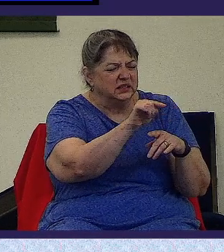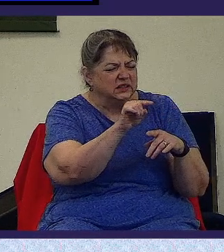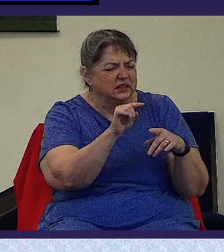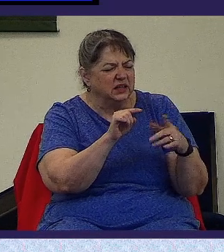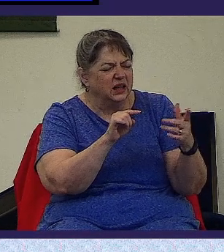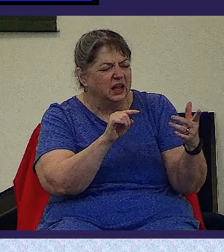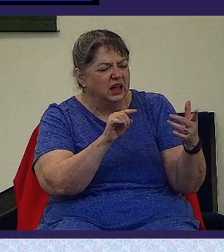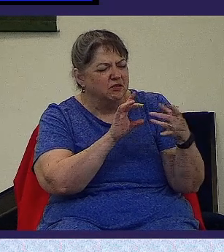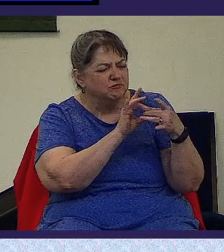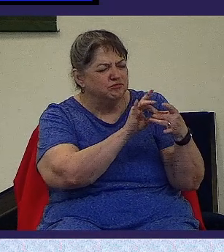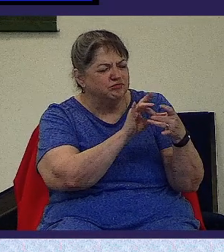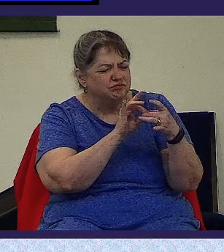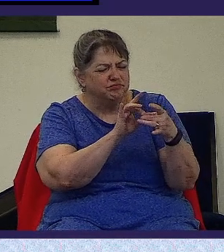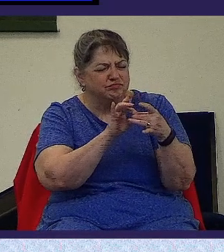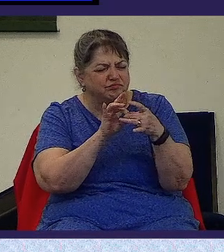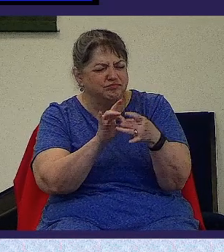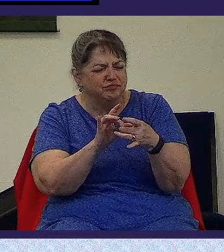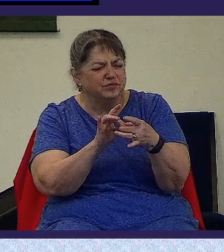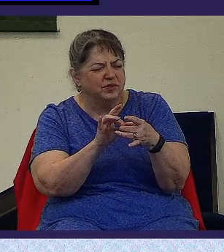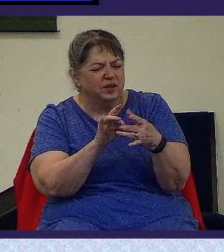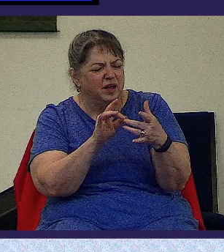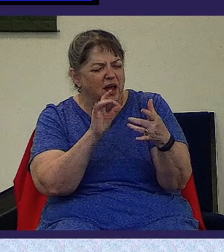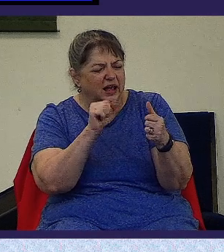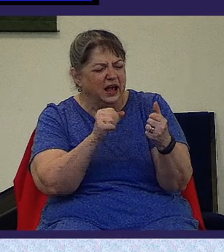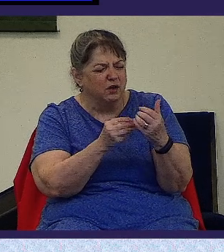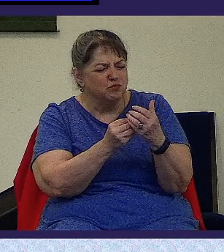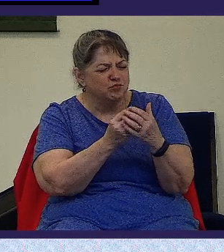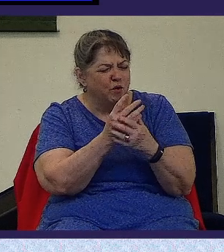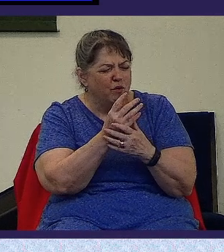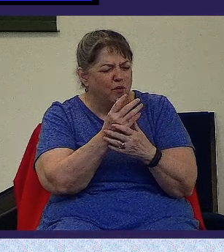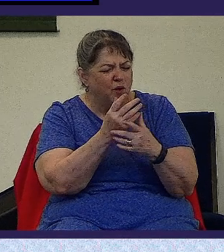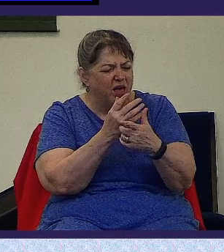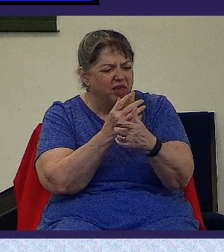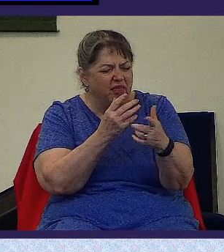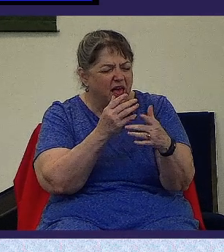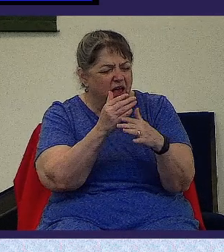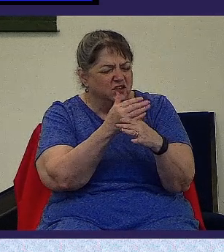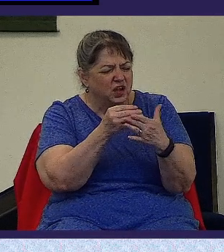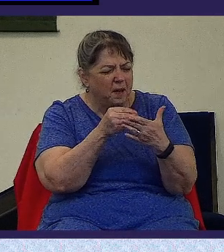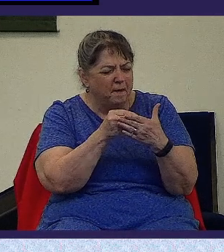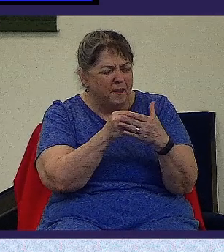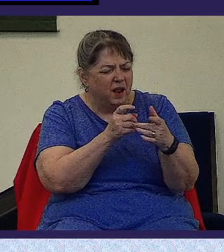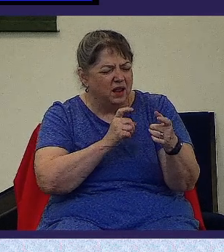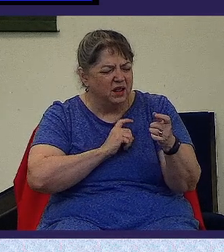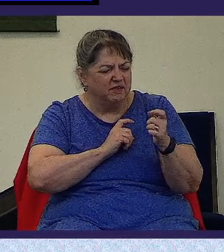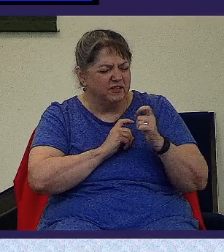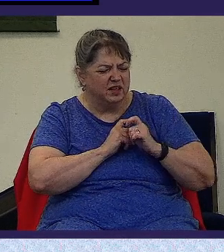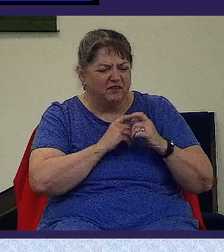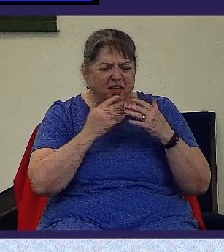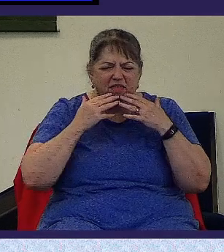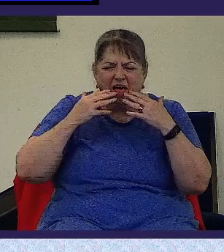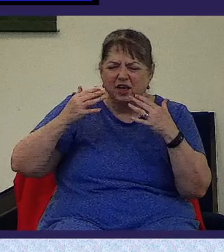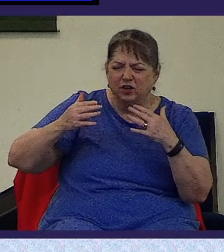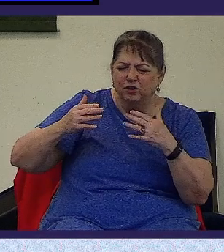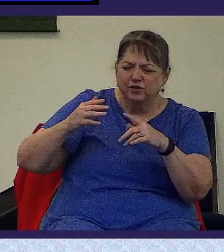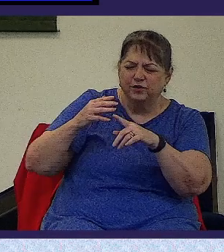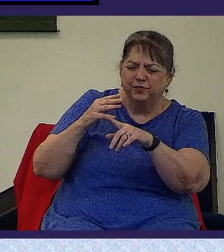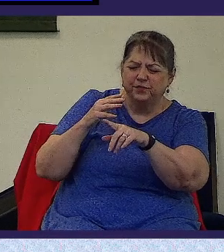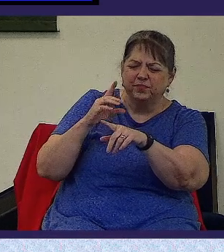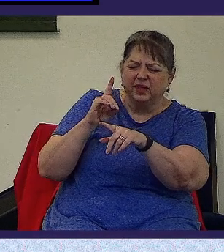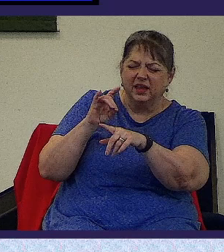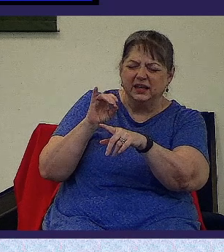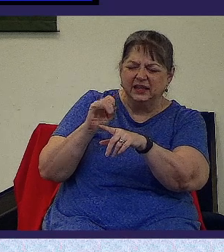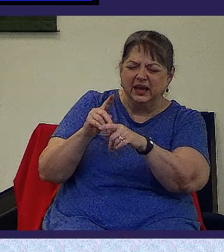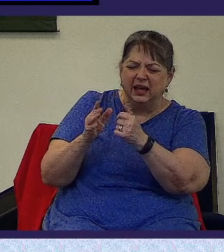developed a relationship with in order that they in order to be heard they respect him so much that they've provided somewhat